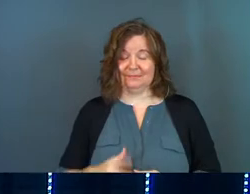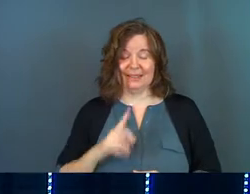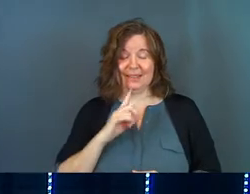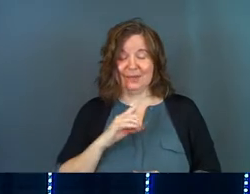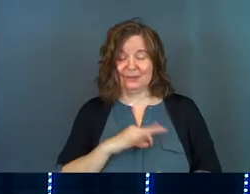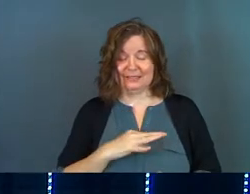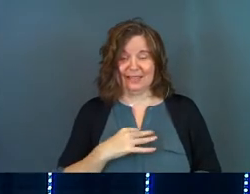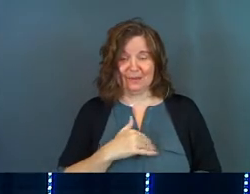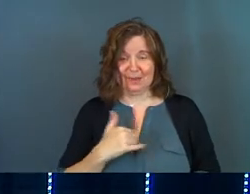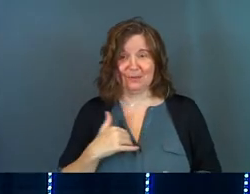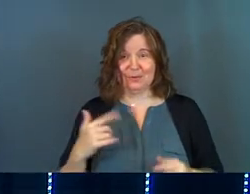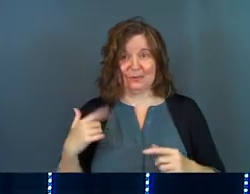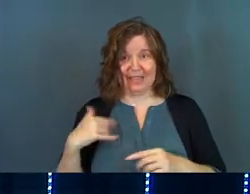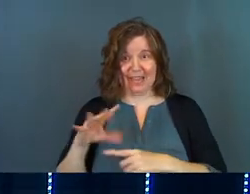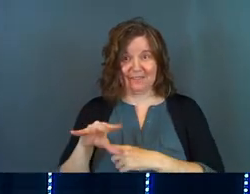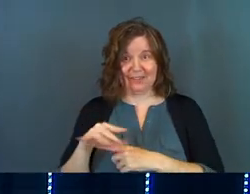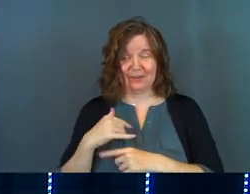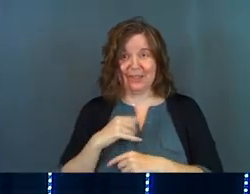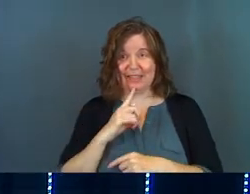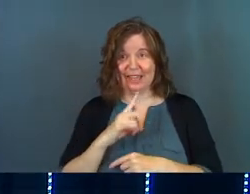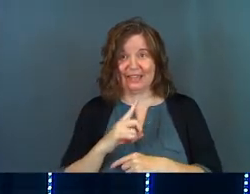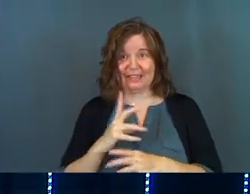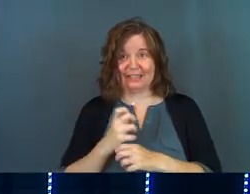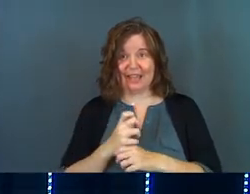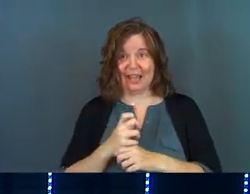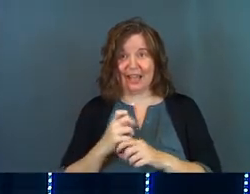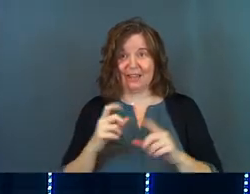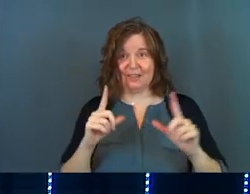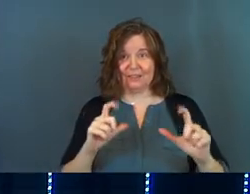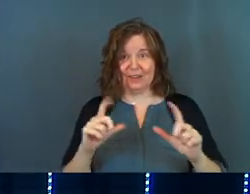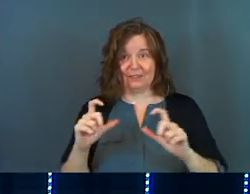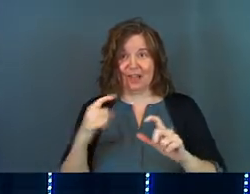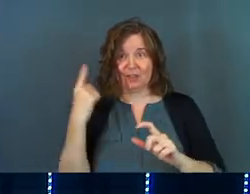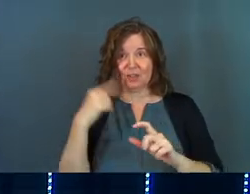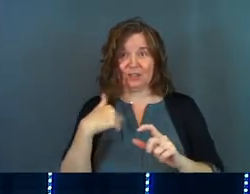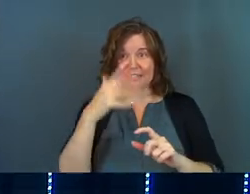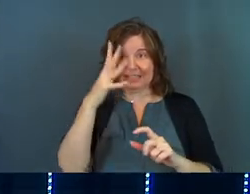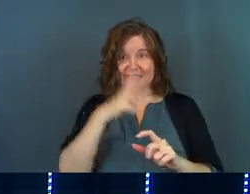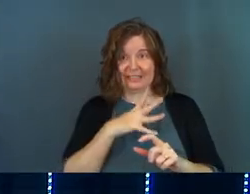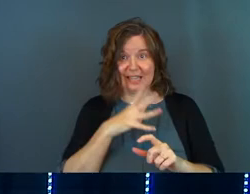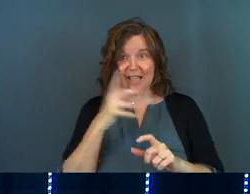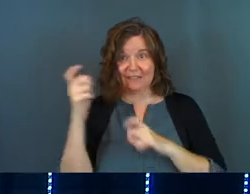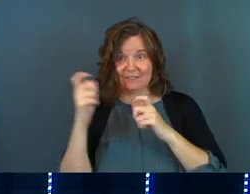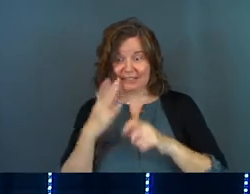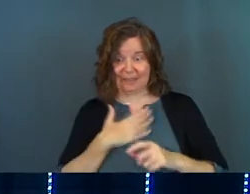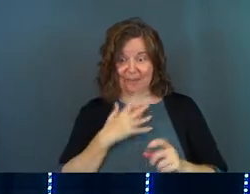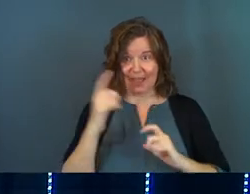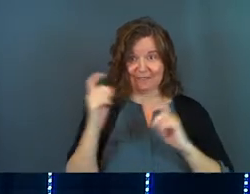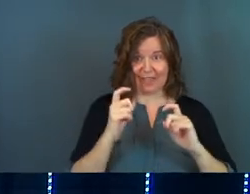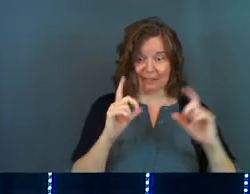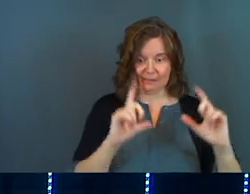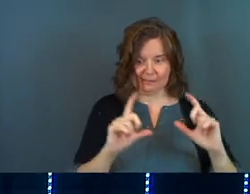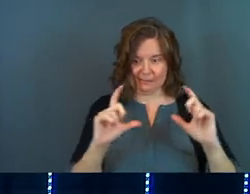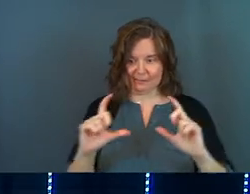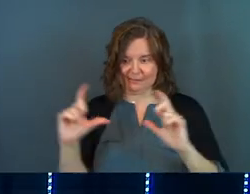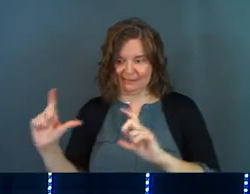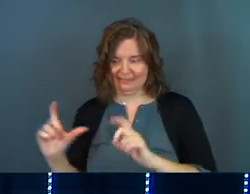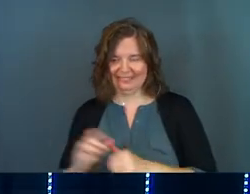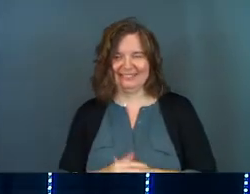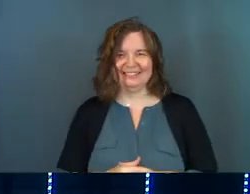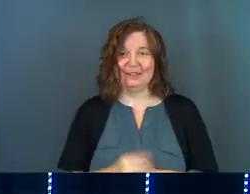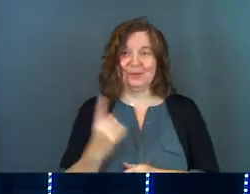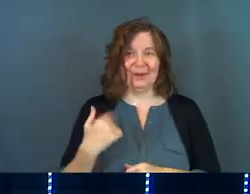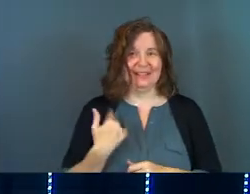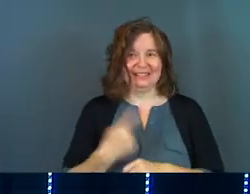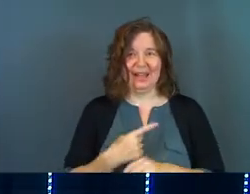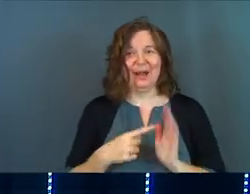There was a staff member who was taking video, and they actually got the frames of the look on this guy's face and my face.